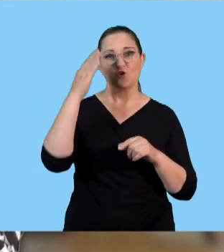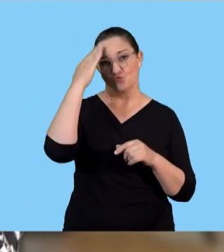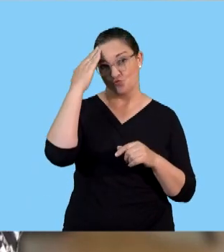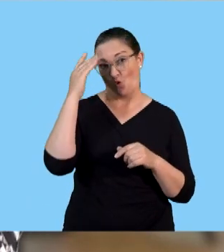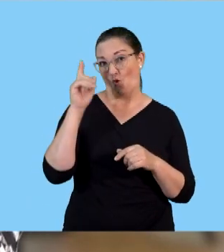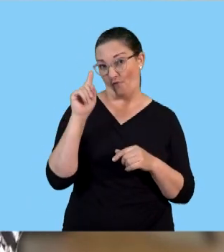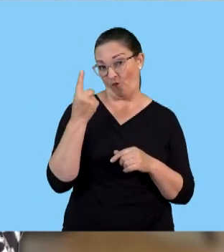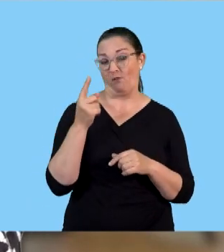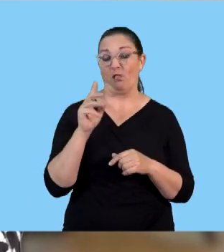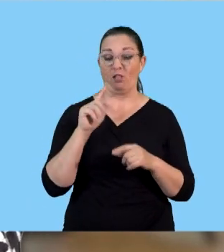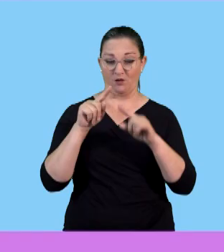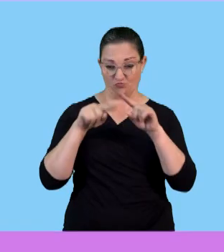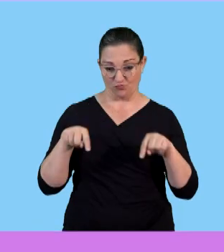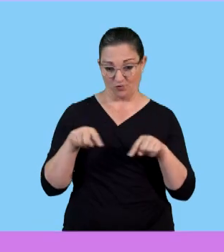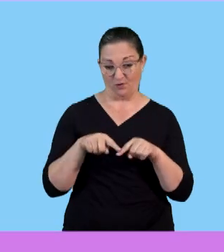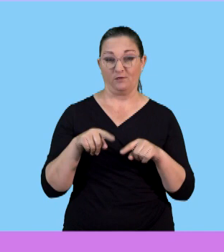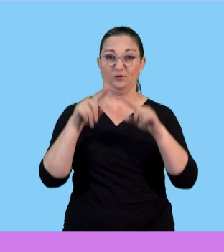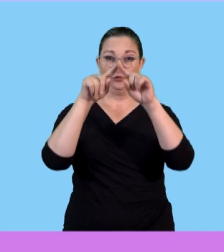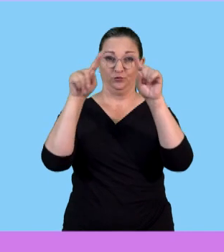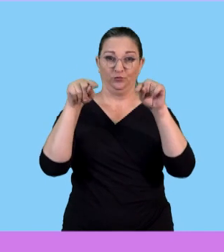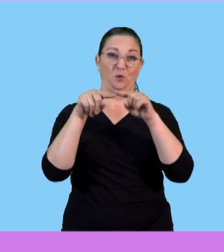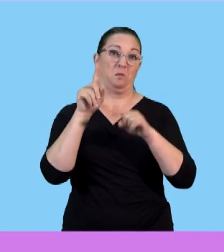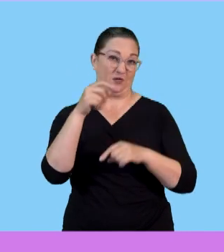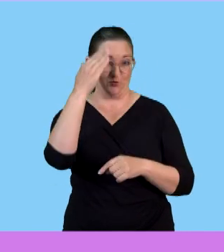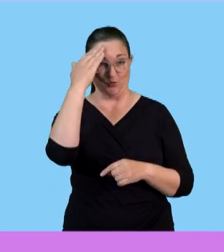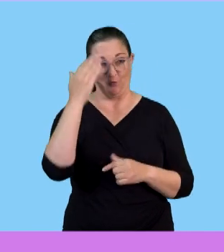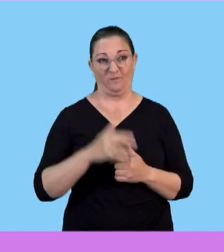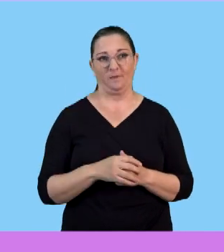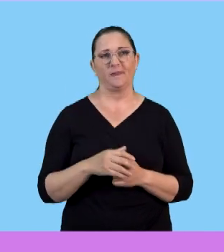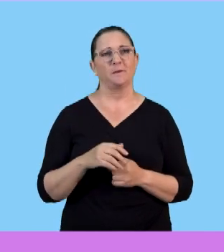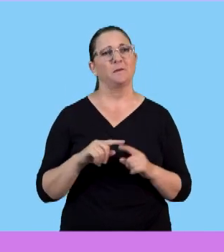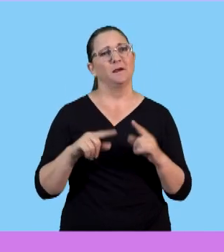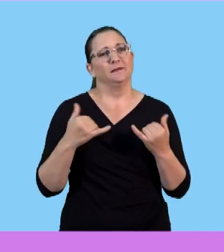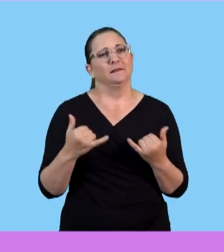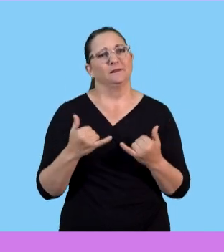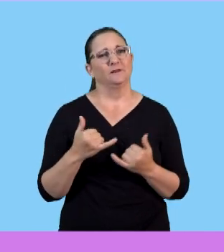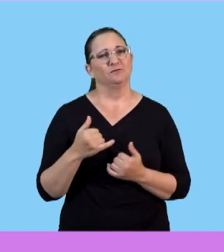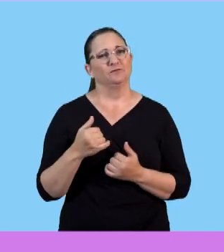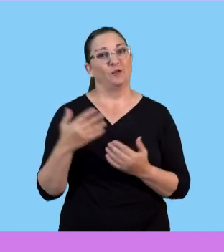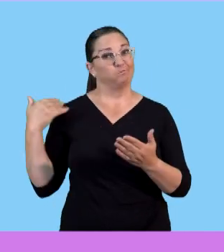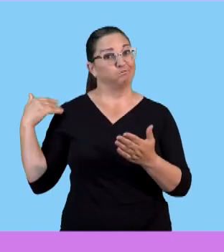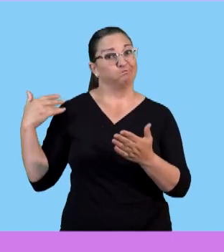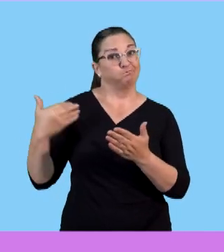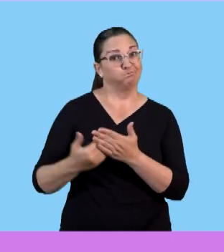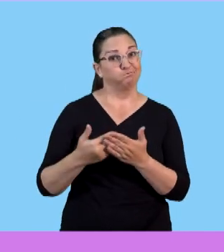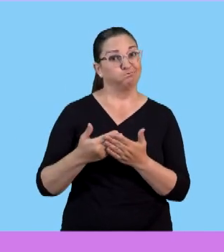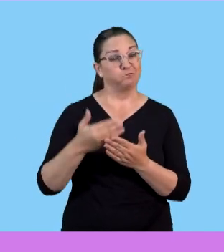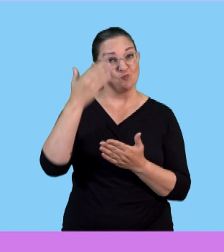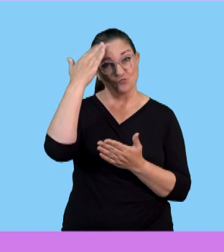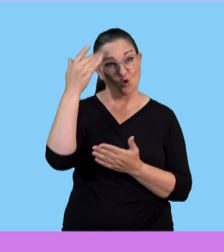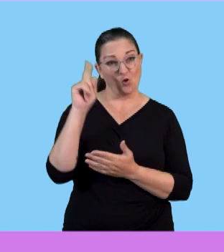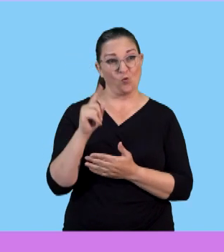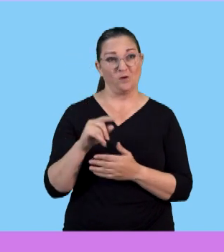the triangle as well. What should you know by now? Number 1, how